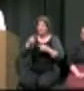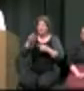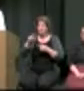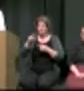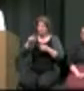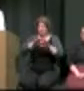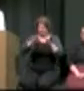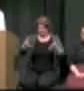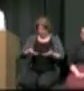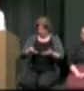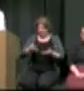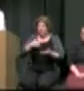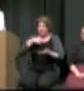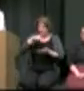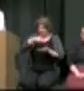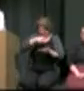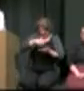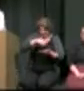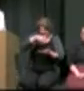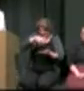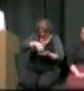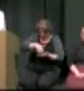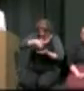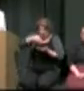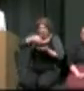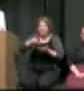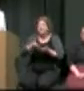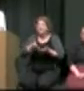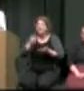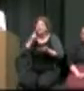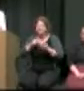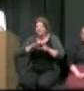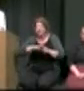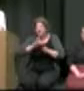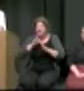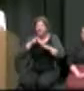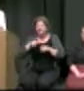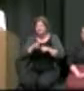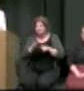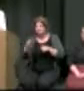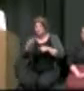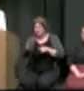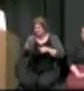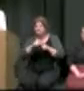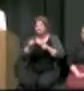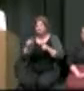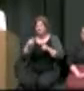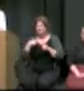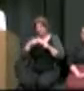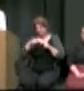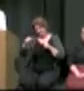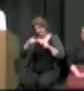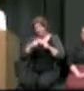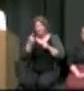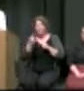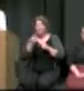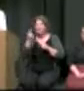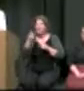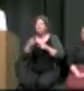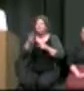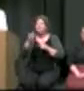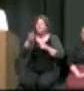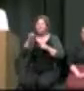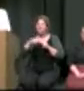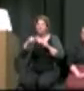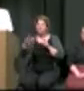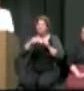dam itself up through upstream areas. So the area that's being dredged is about 1.5 miles. It goes up